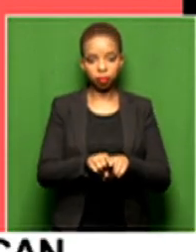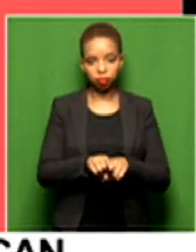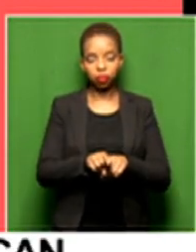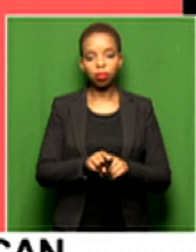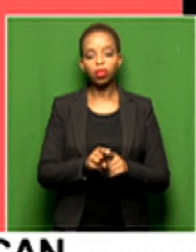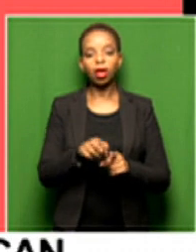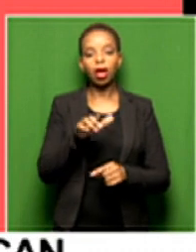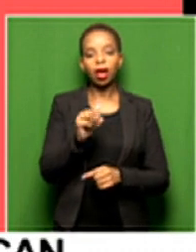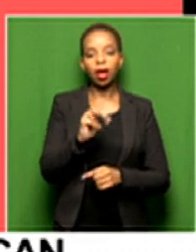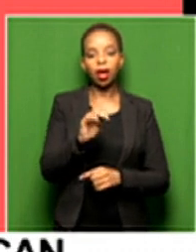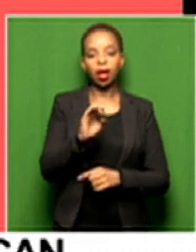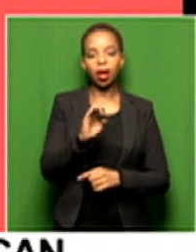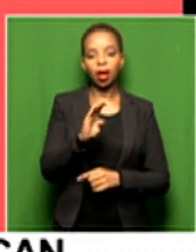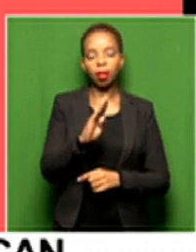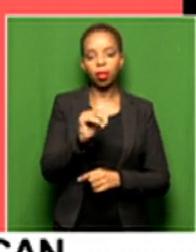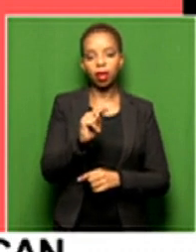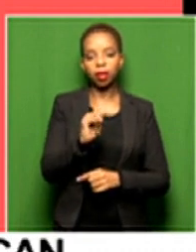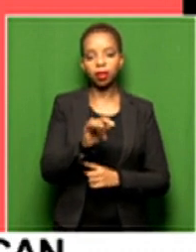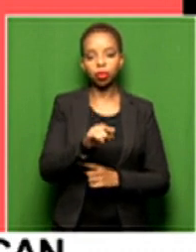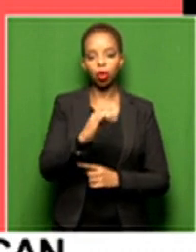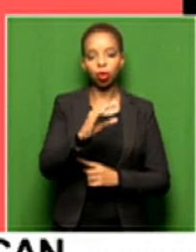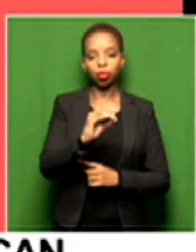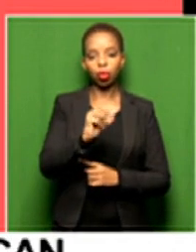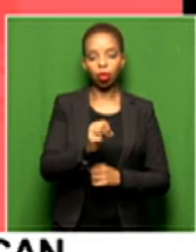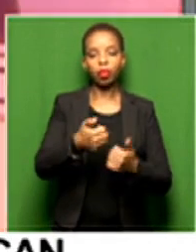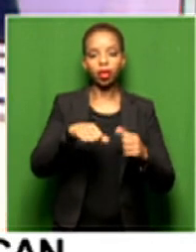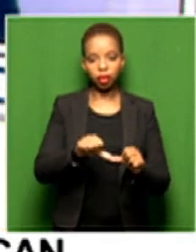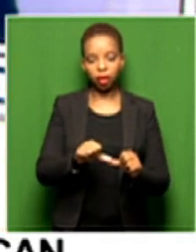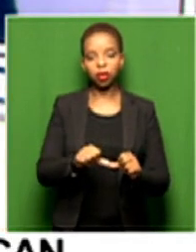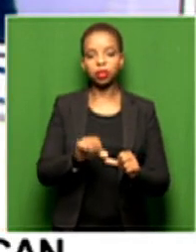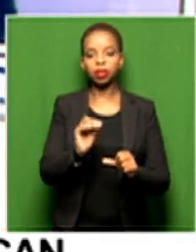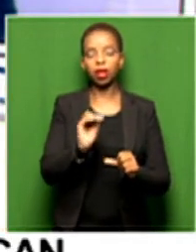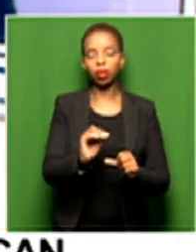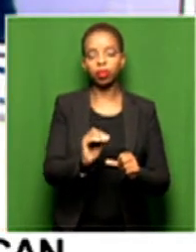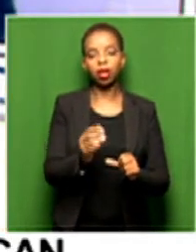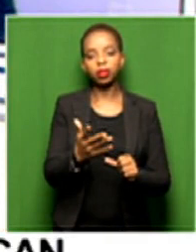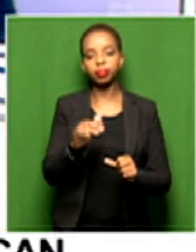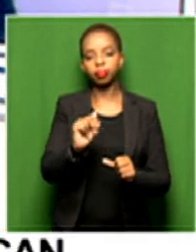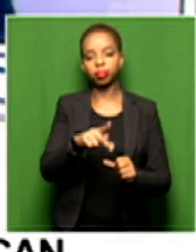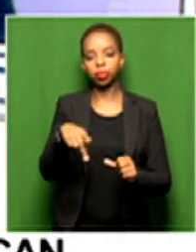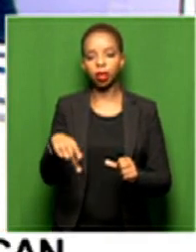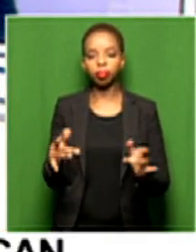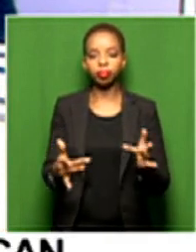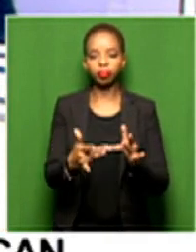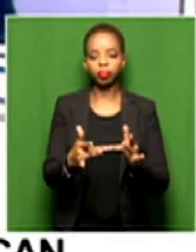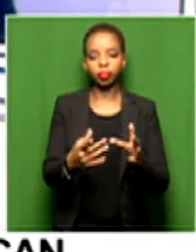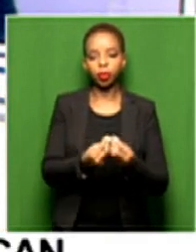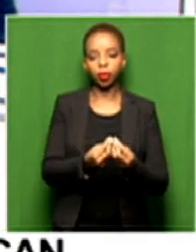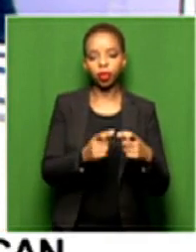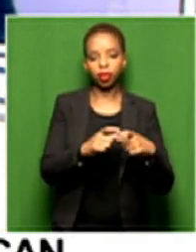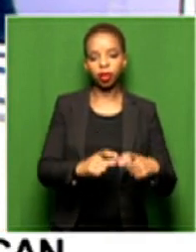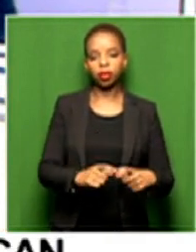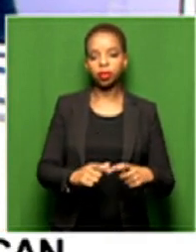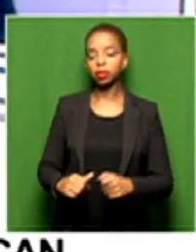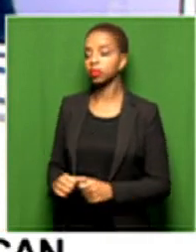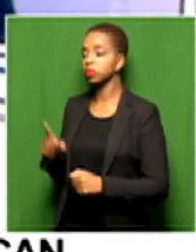is freely available on those sites. So which group does this app cater for? Is it user-friendly for all